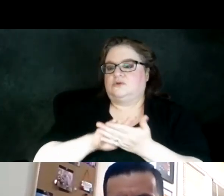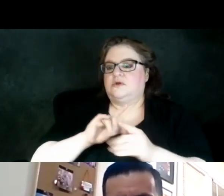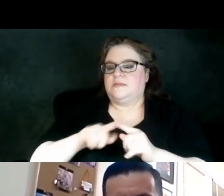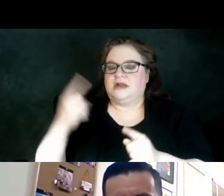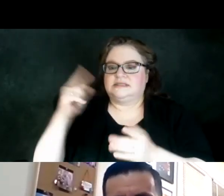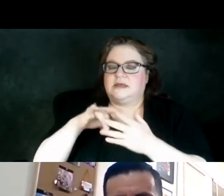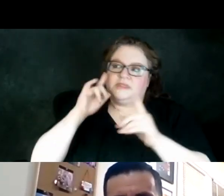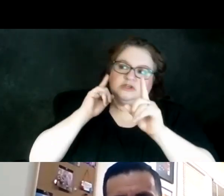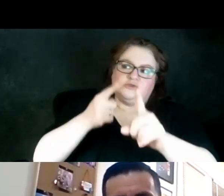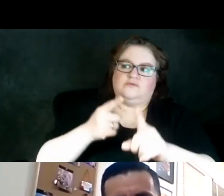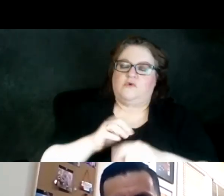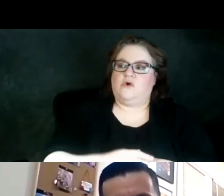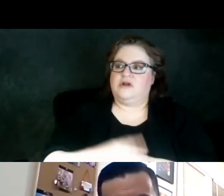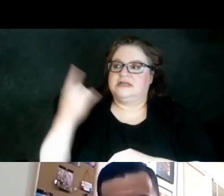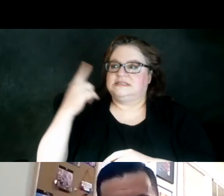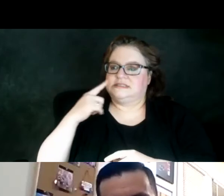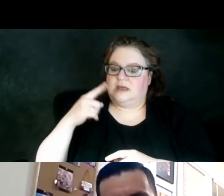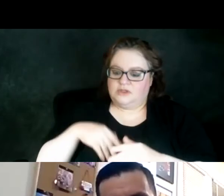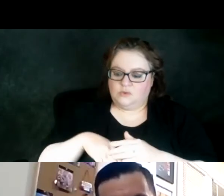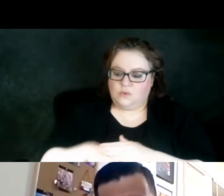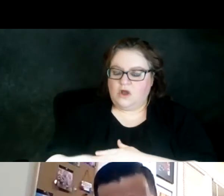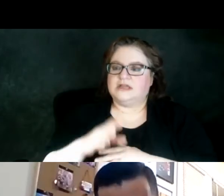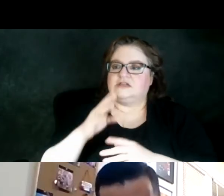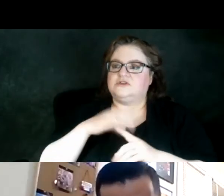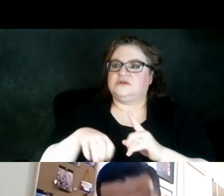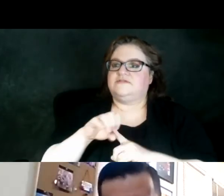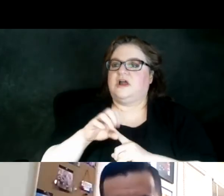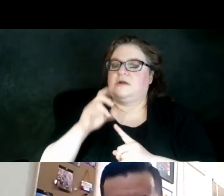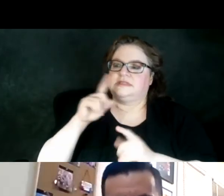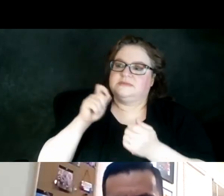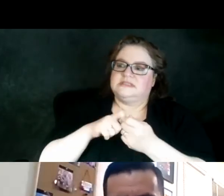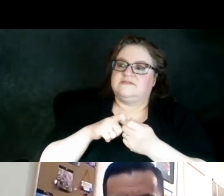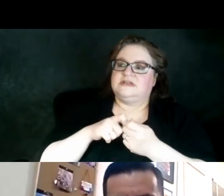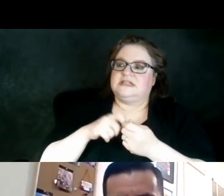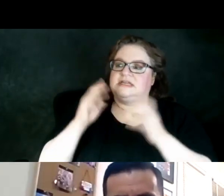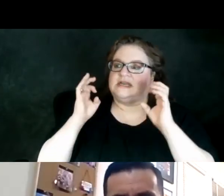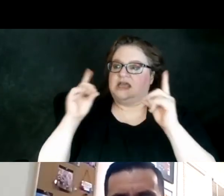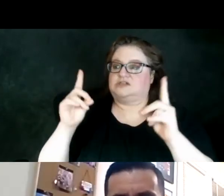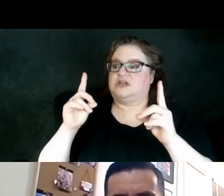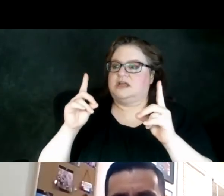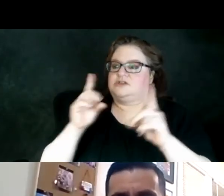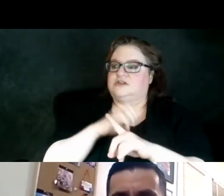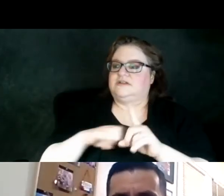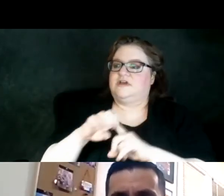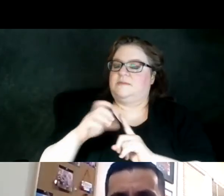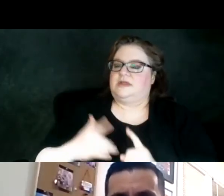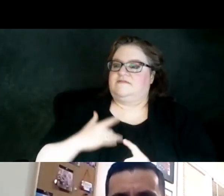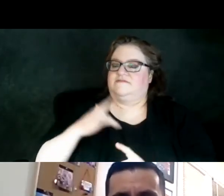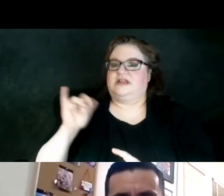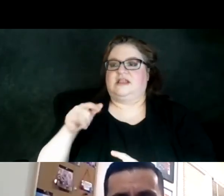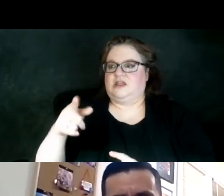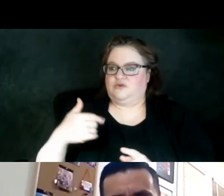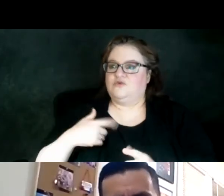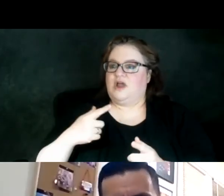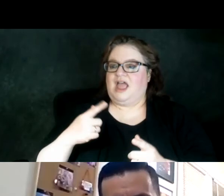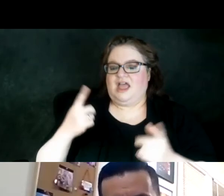something to shoot for. It's something to walk into an environment, specifically an educational environment, and feel like you have a say